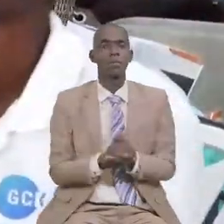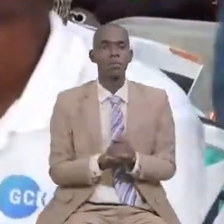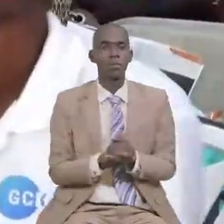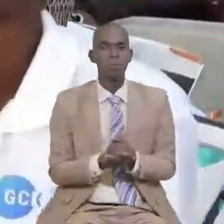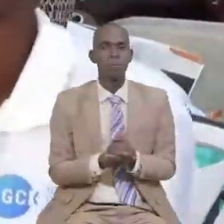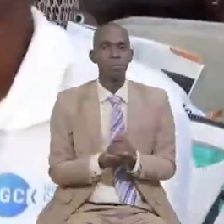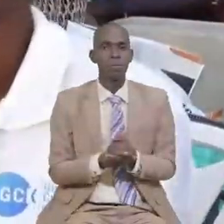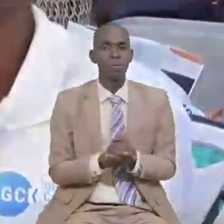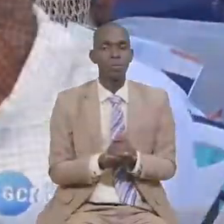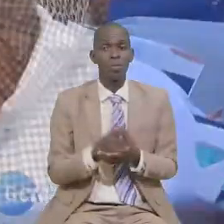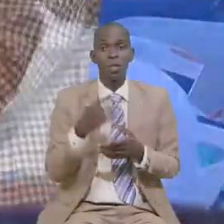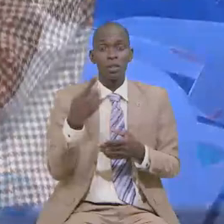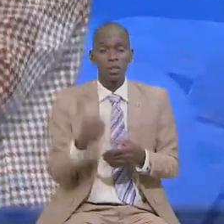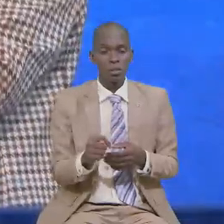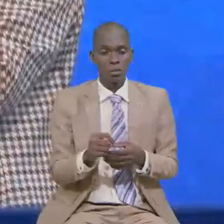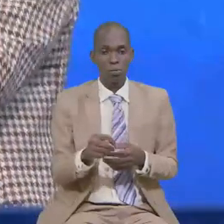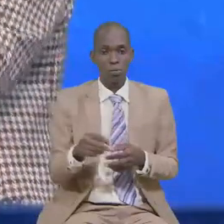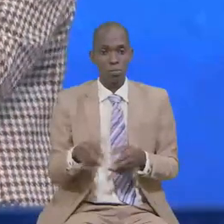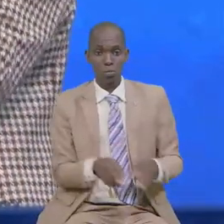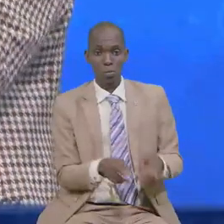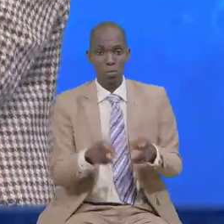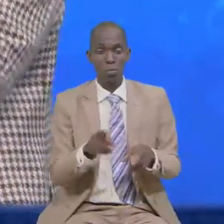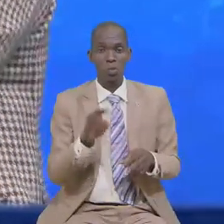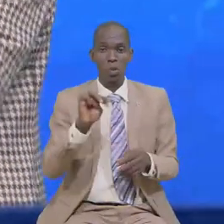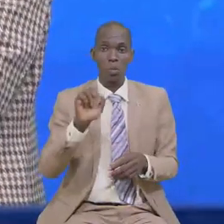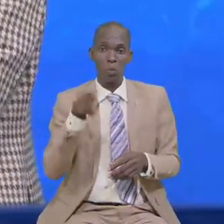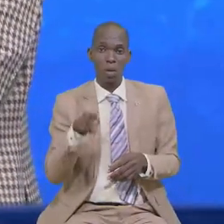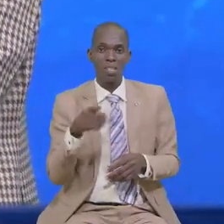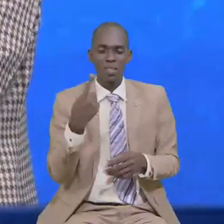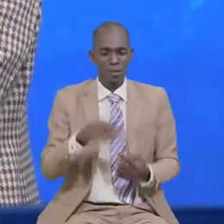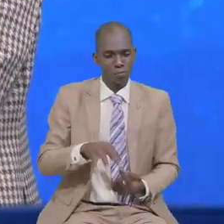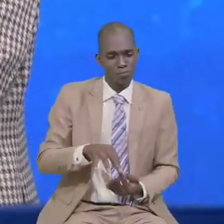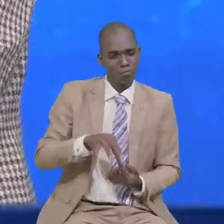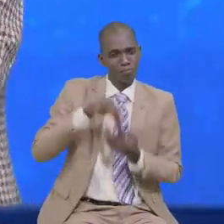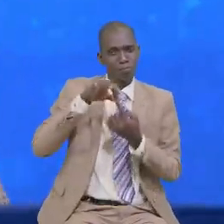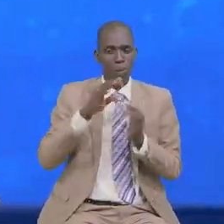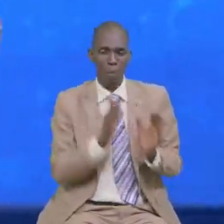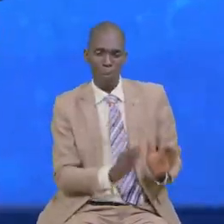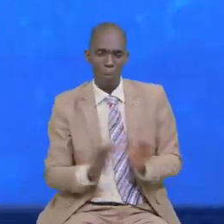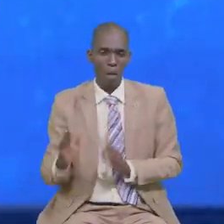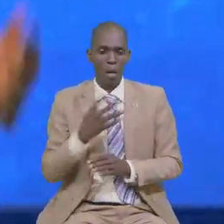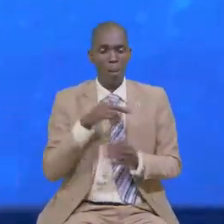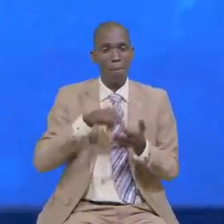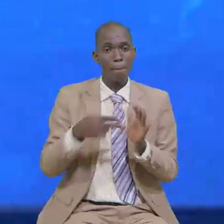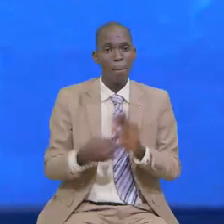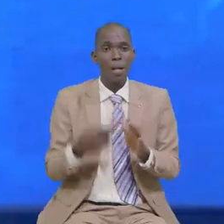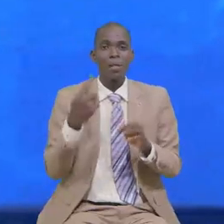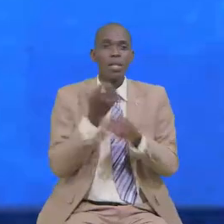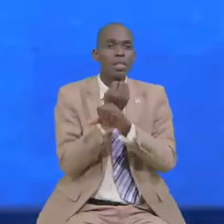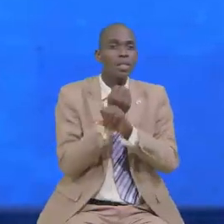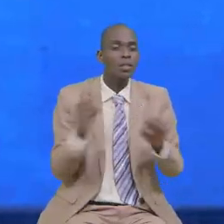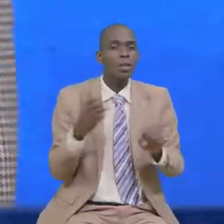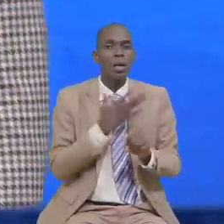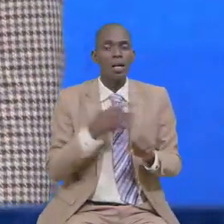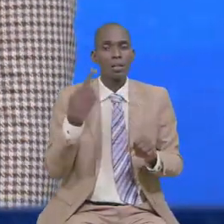The road map, the unique plan and purpose, the salvation and the